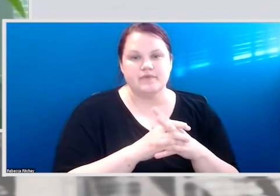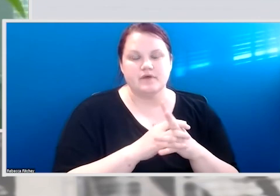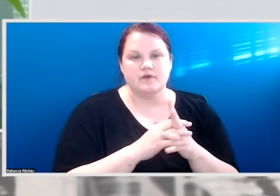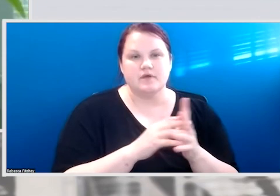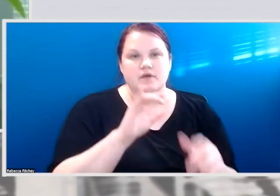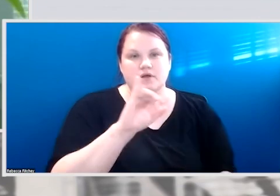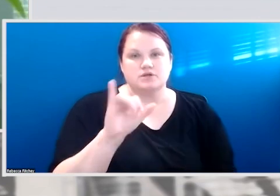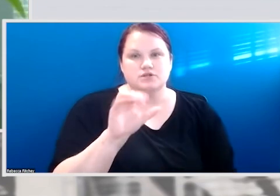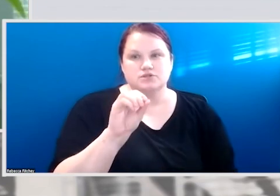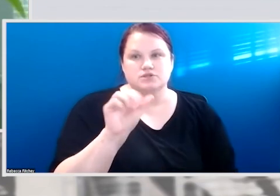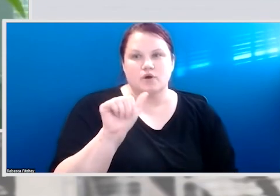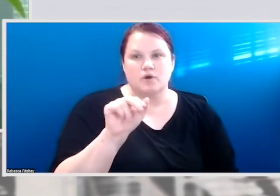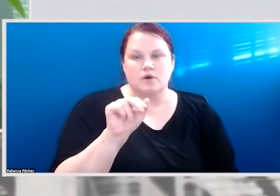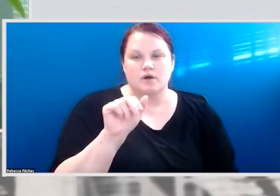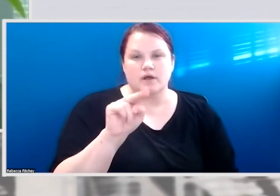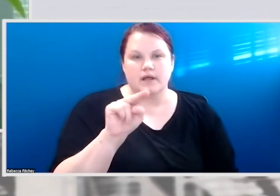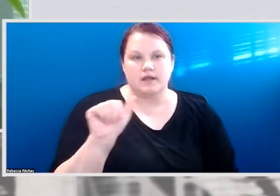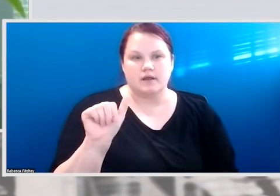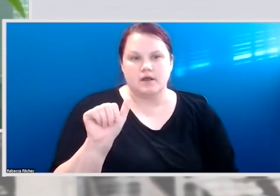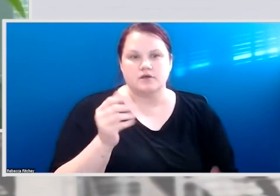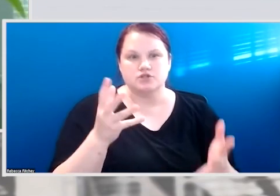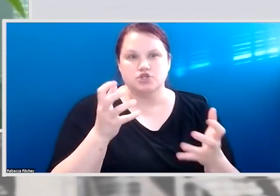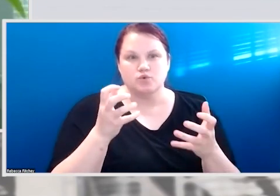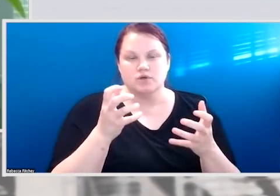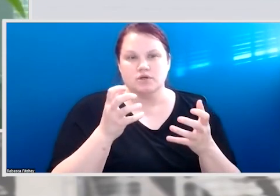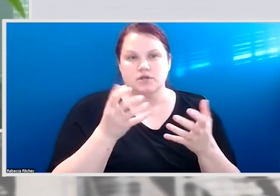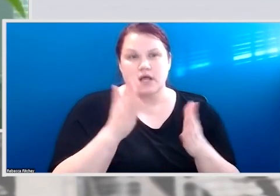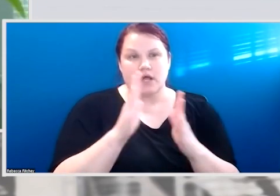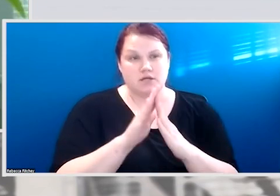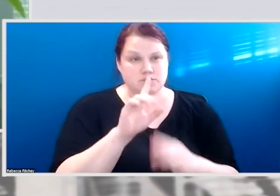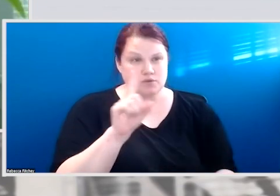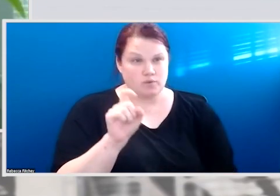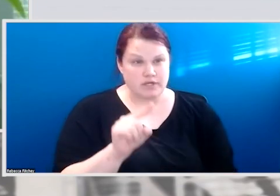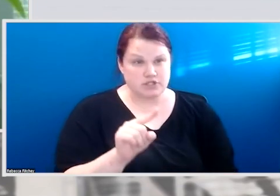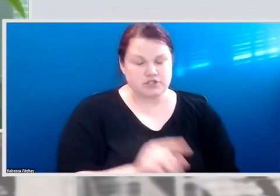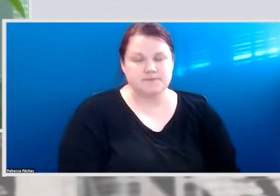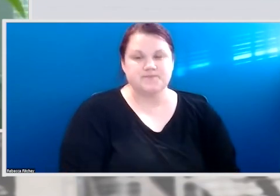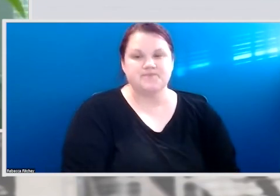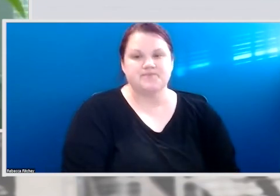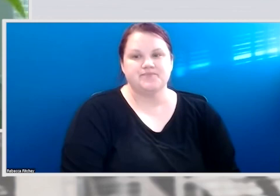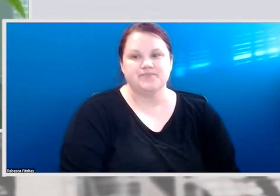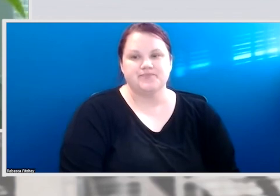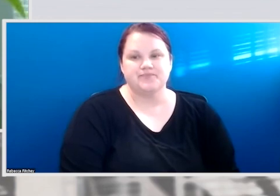Joanna, did you want to come off mic and ask your question or make your comment?